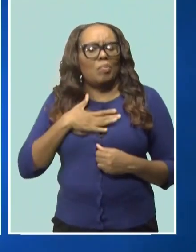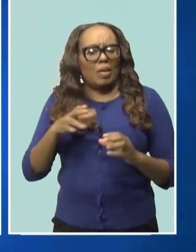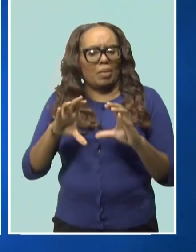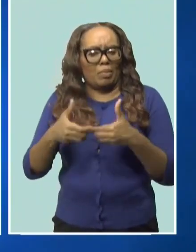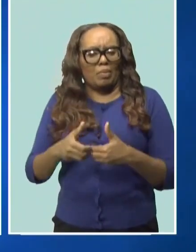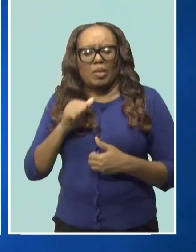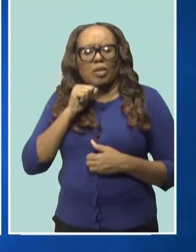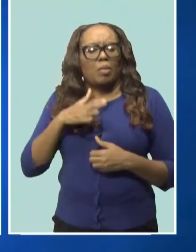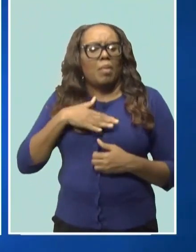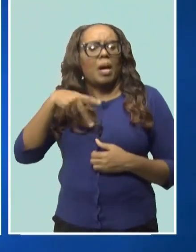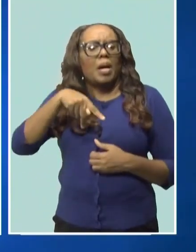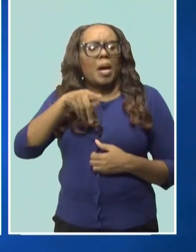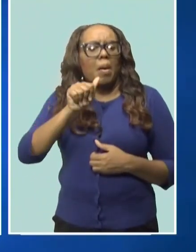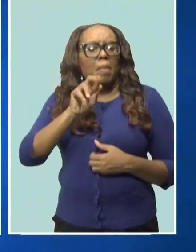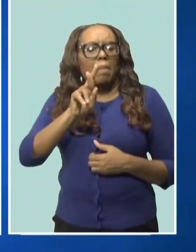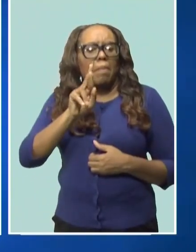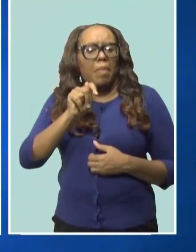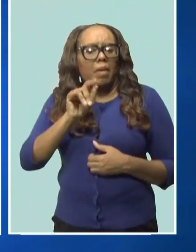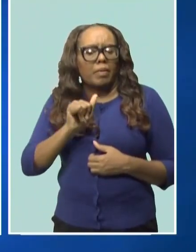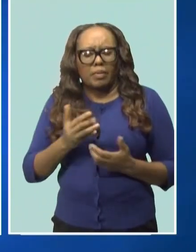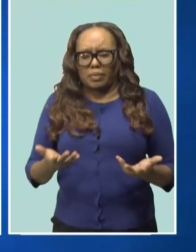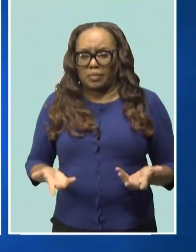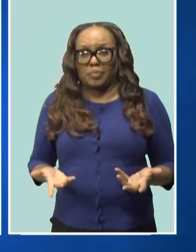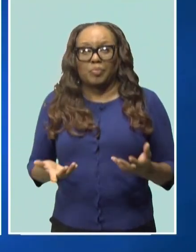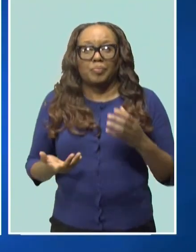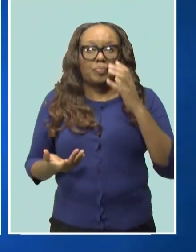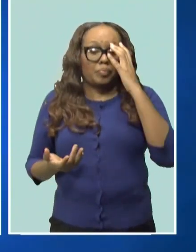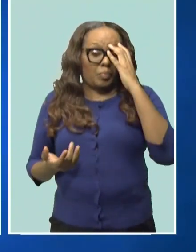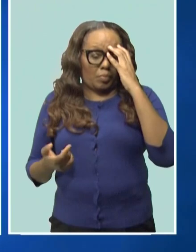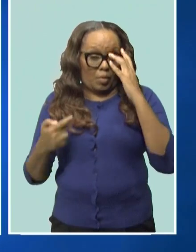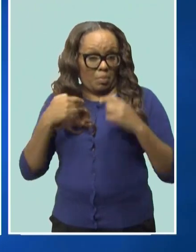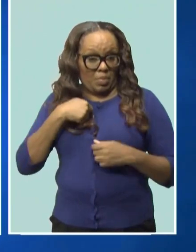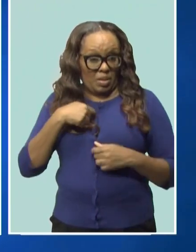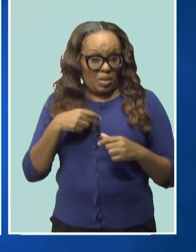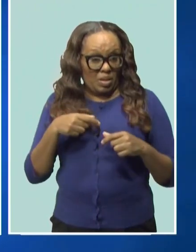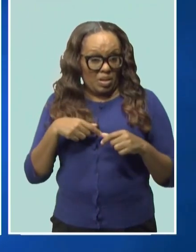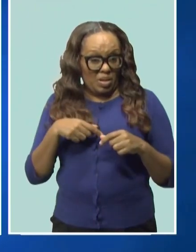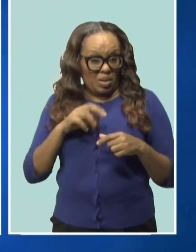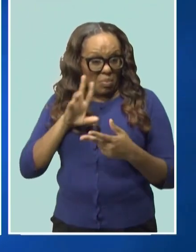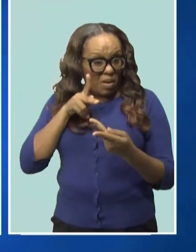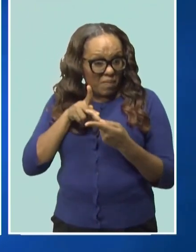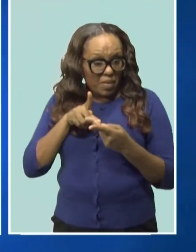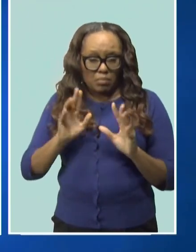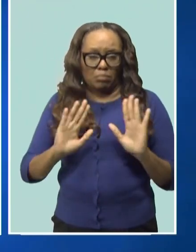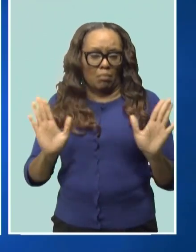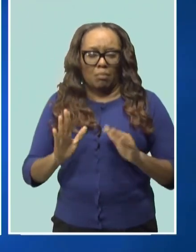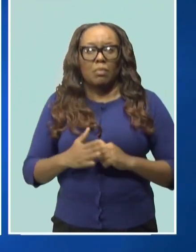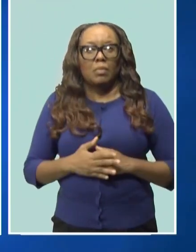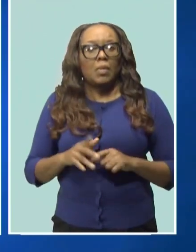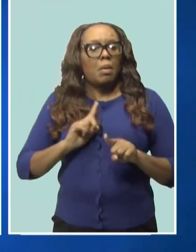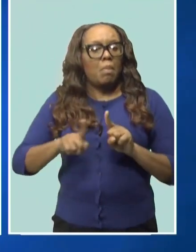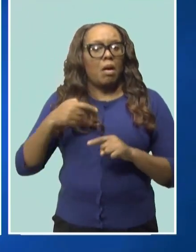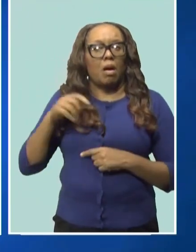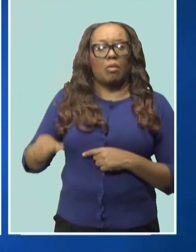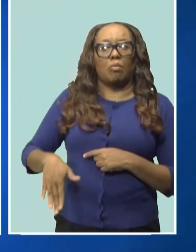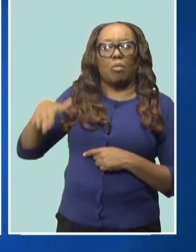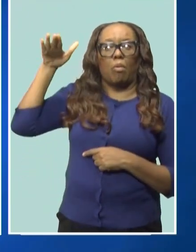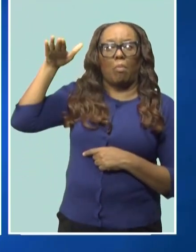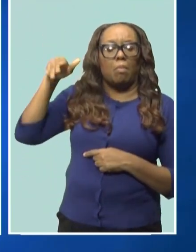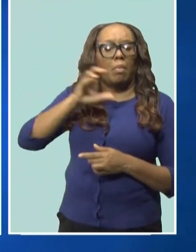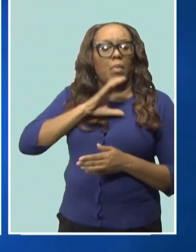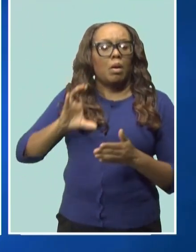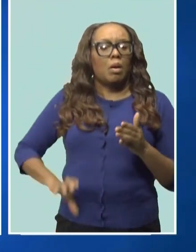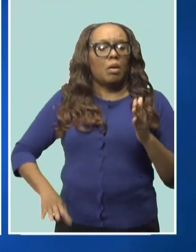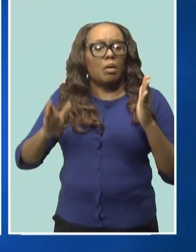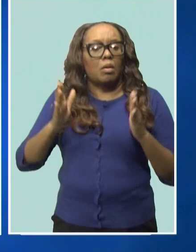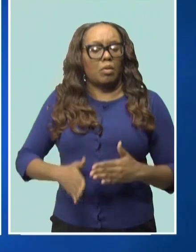words that he would use. I am not perfect, but growing up in a Christian home, one of the things I